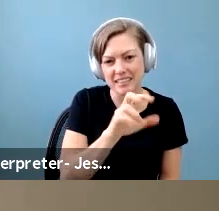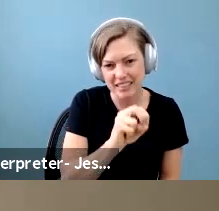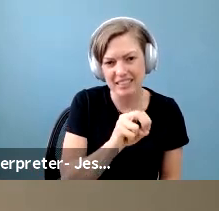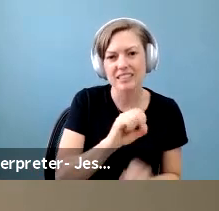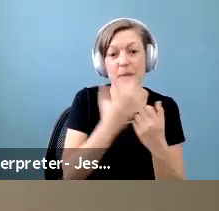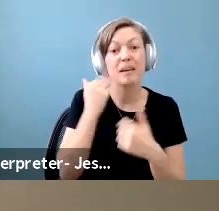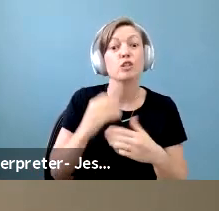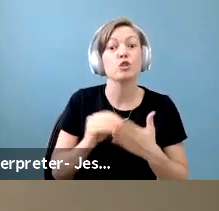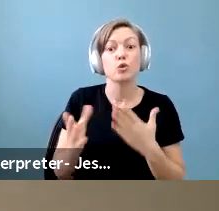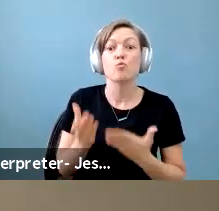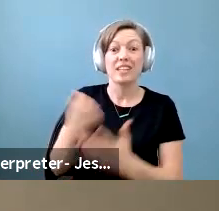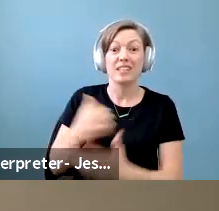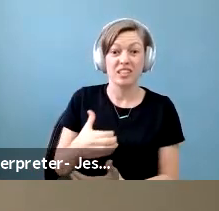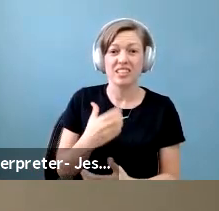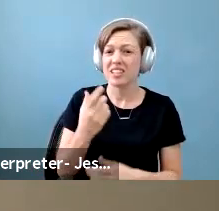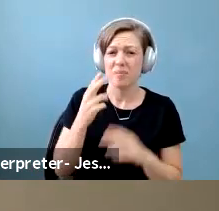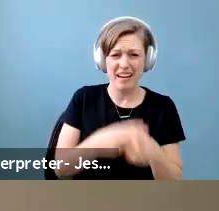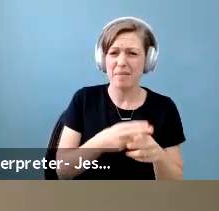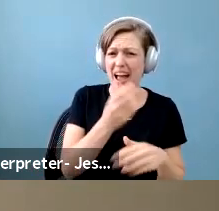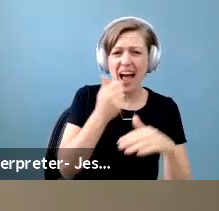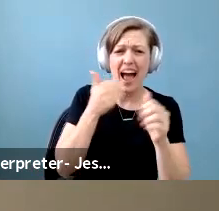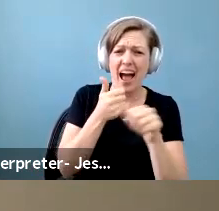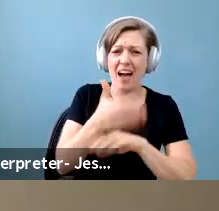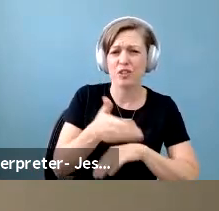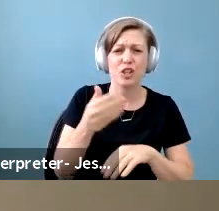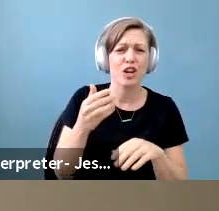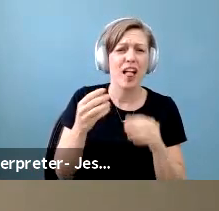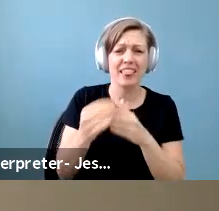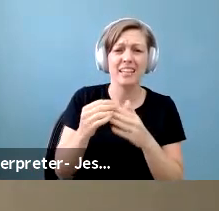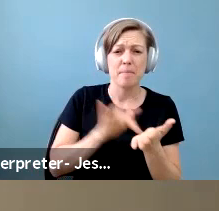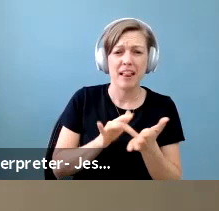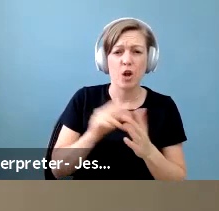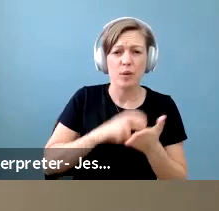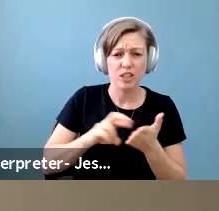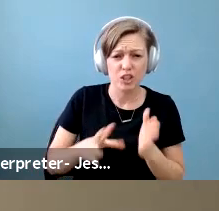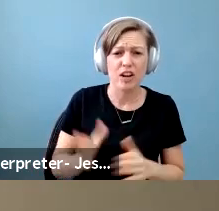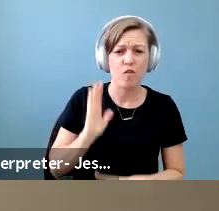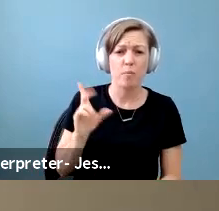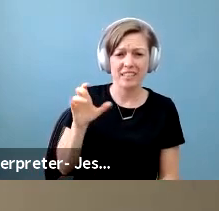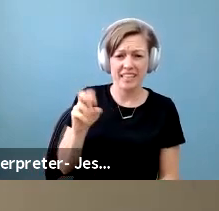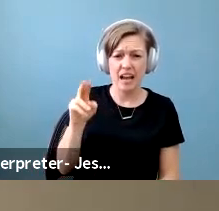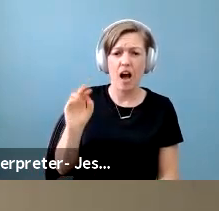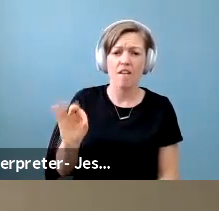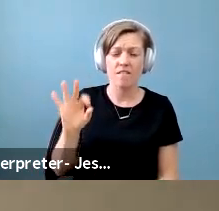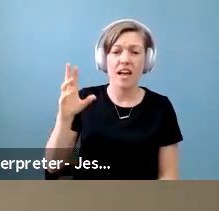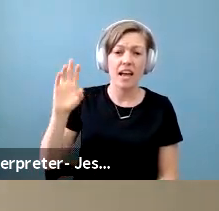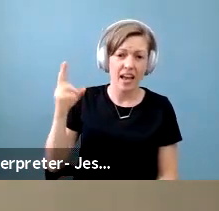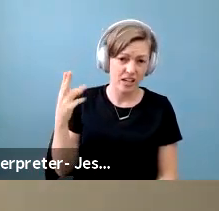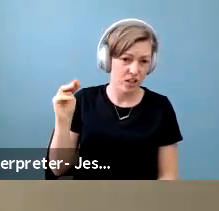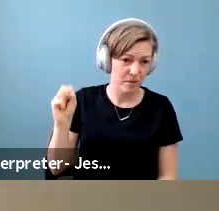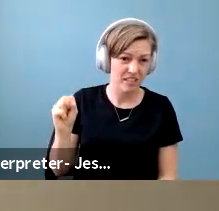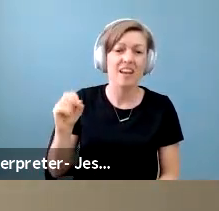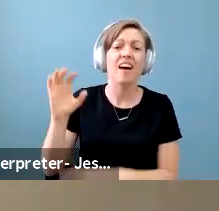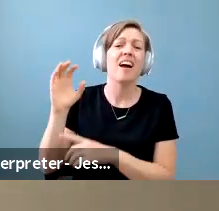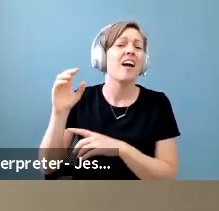to naming one of the 5 societies after a leading medical researcher and former dean of HMS who espoused racist